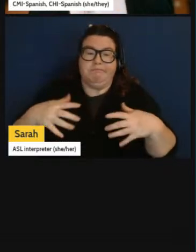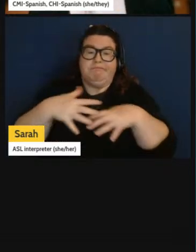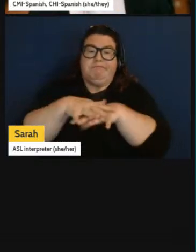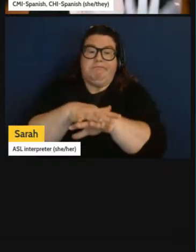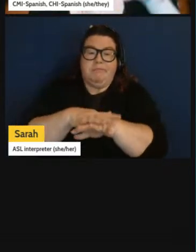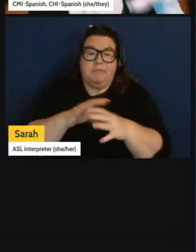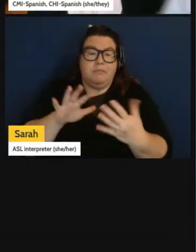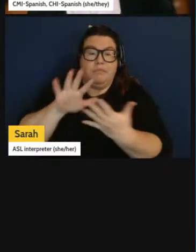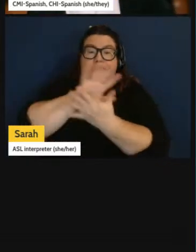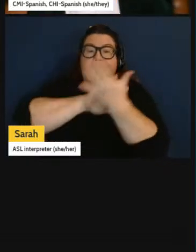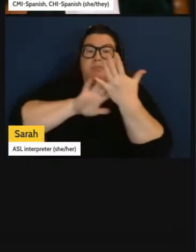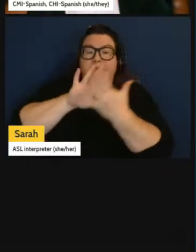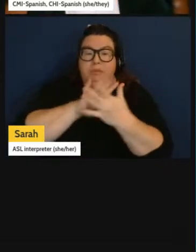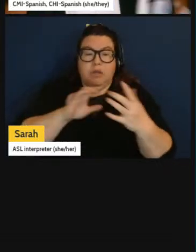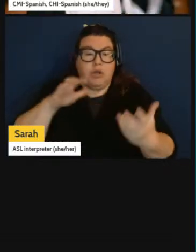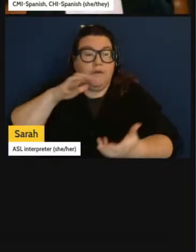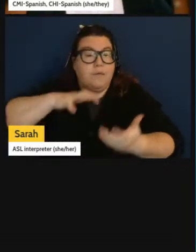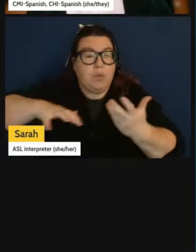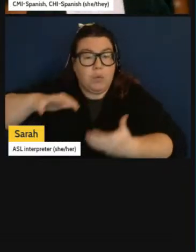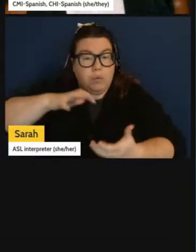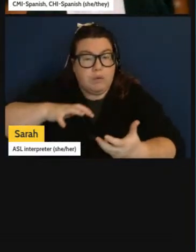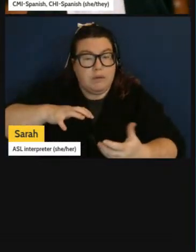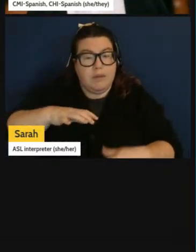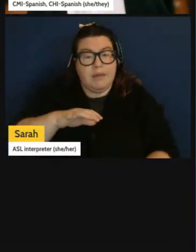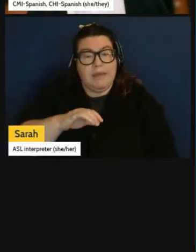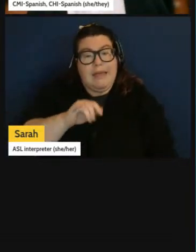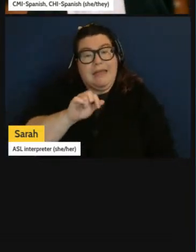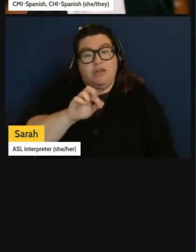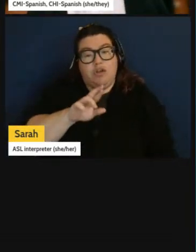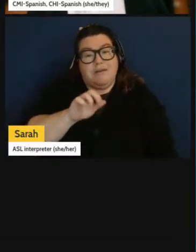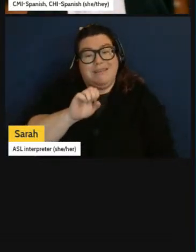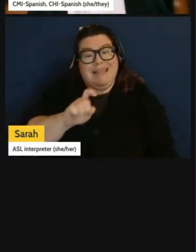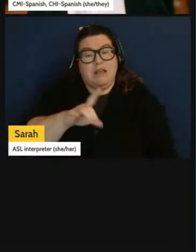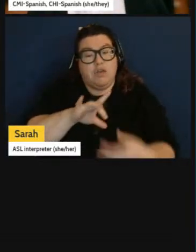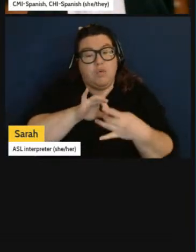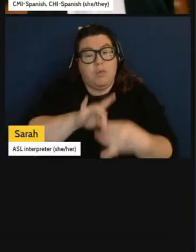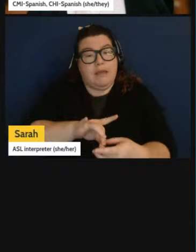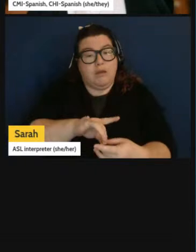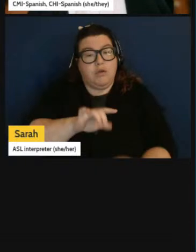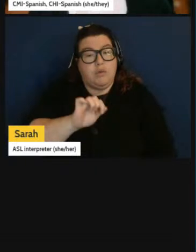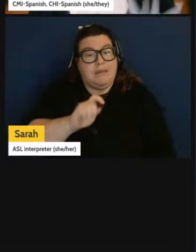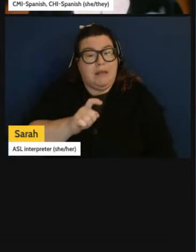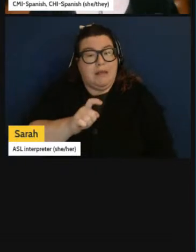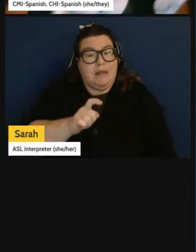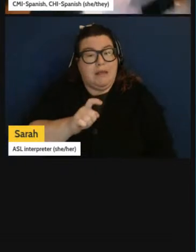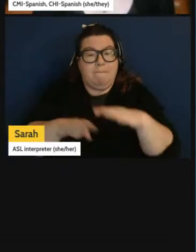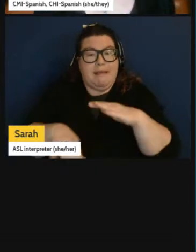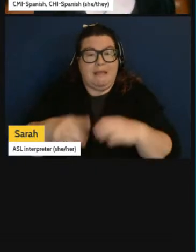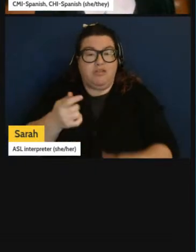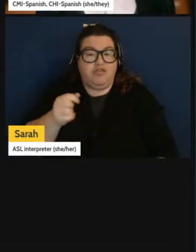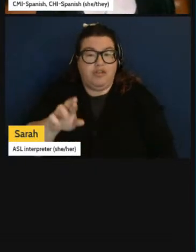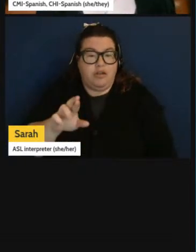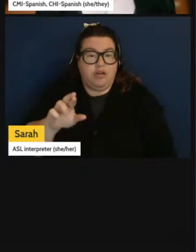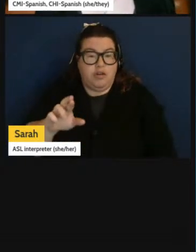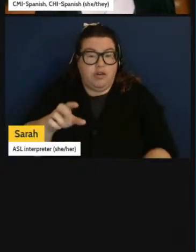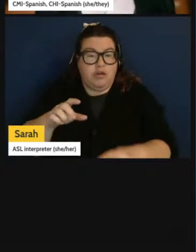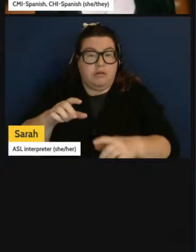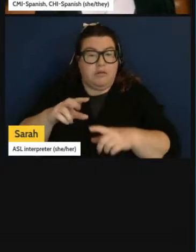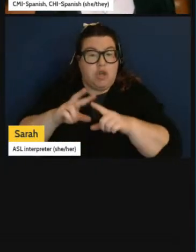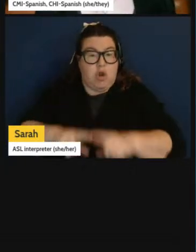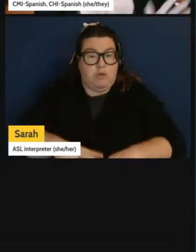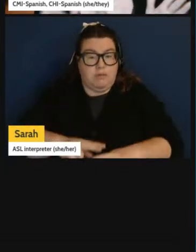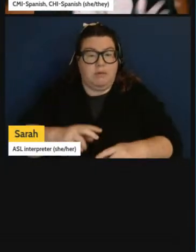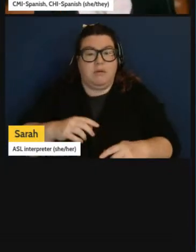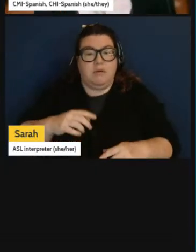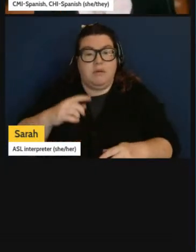from intersex, which is related to sex, we're going to move on to some basic gender terms. Again, sex is based on biology,